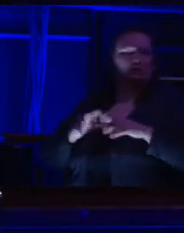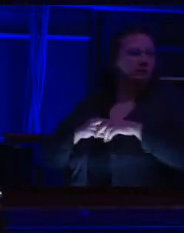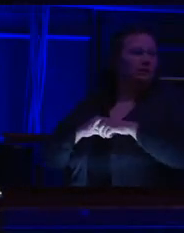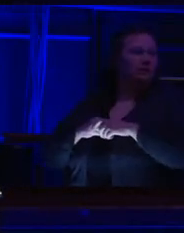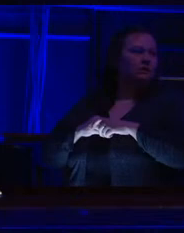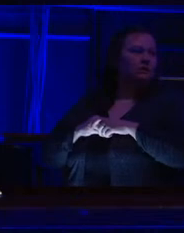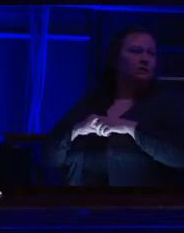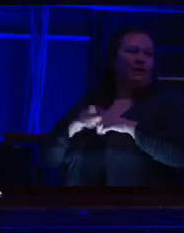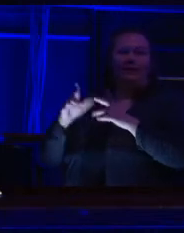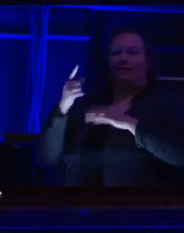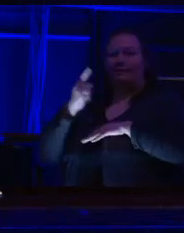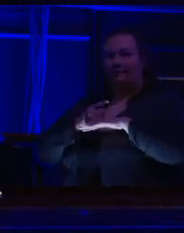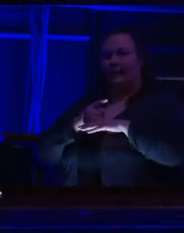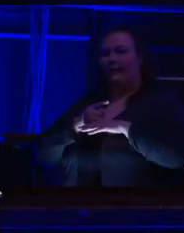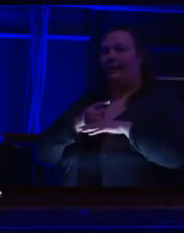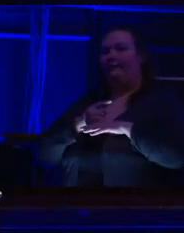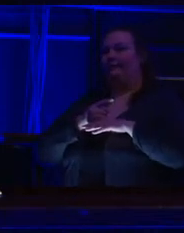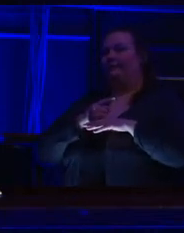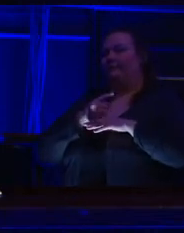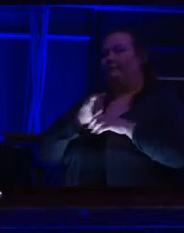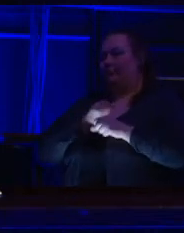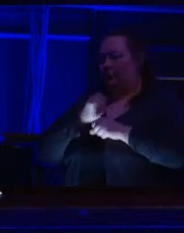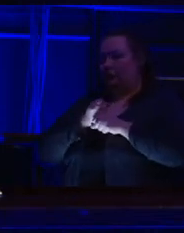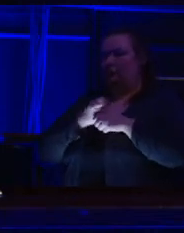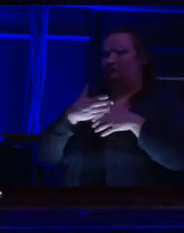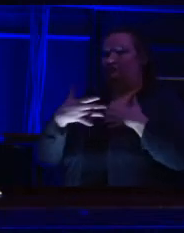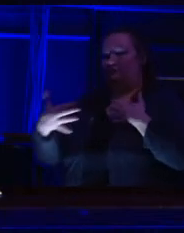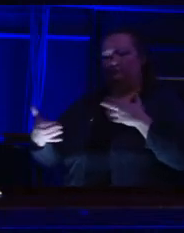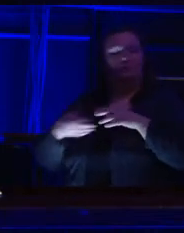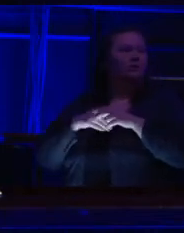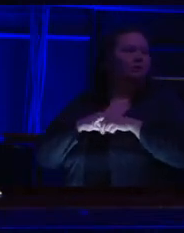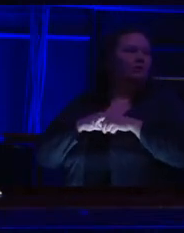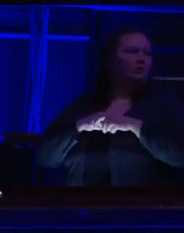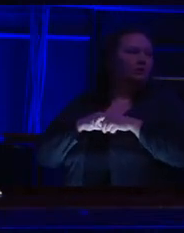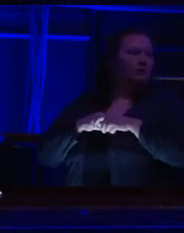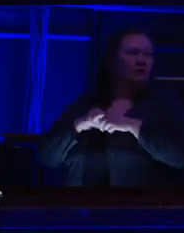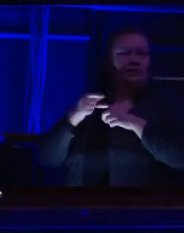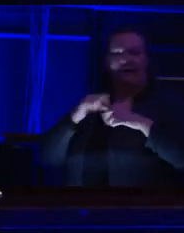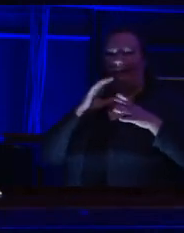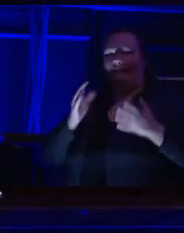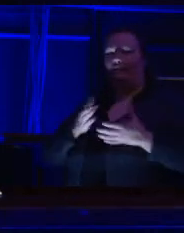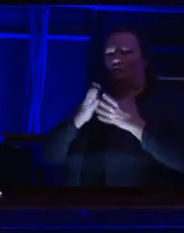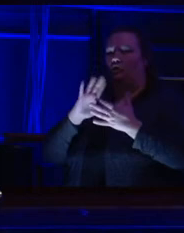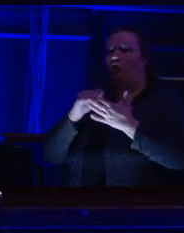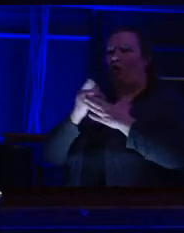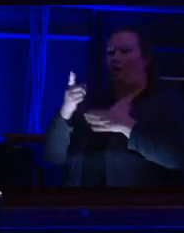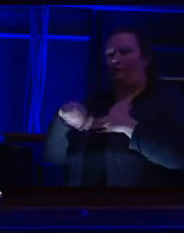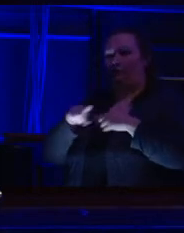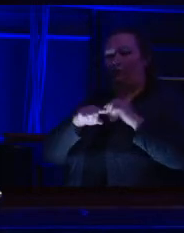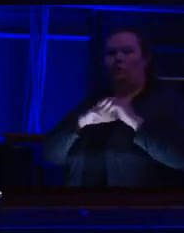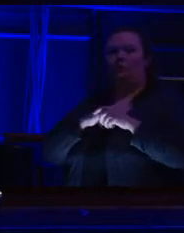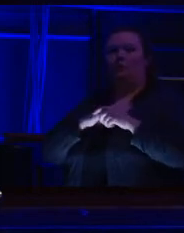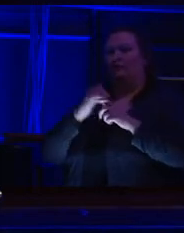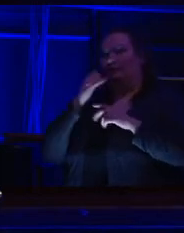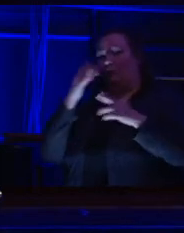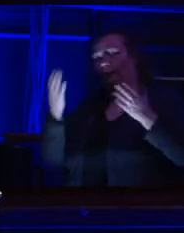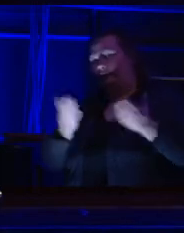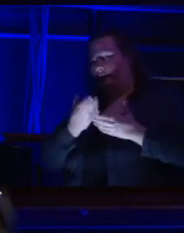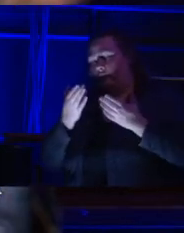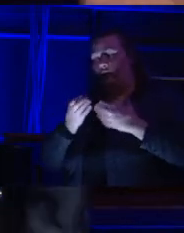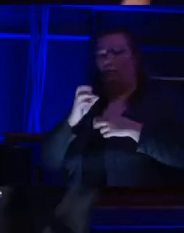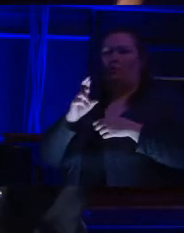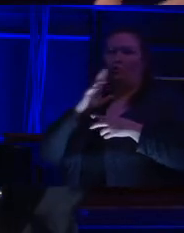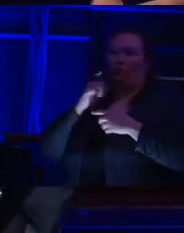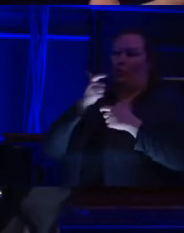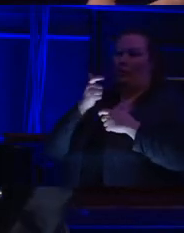in the days and decades to come. I encourage you, all of you, whether you're here or